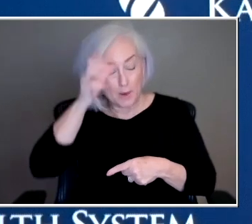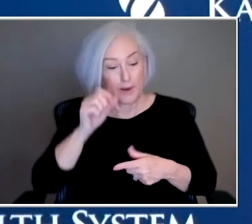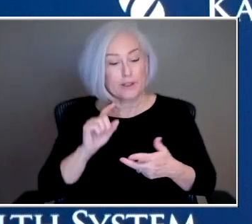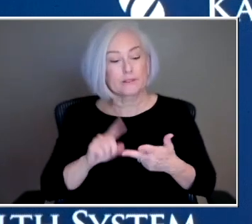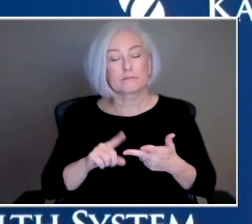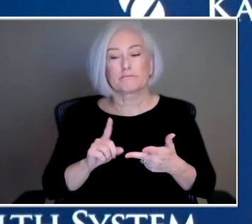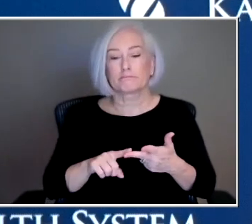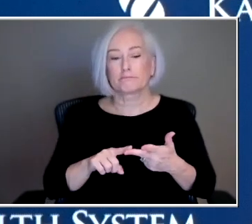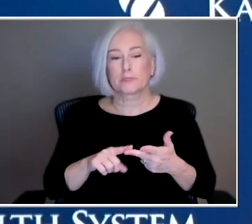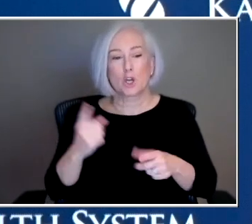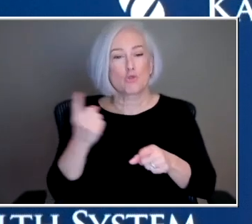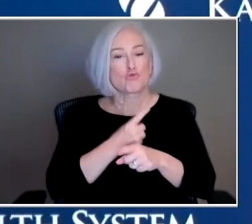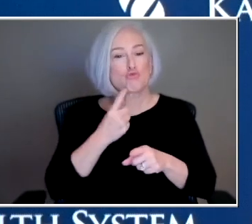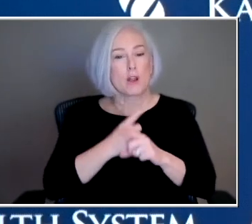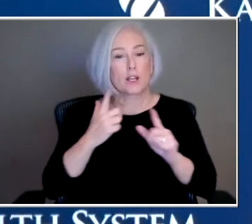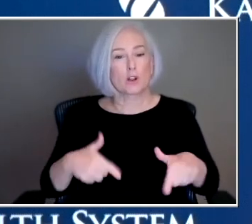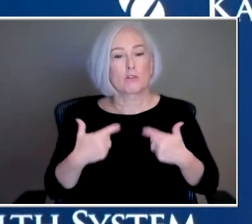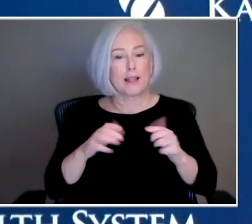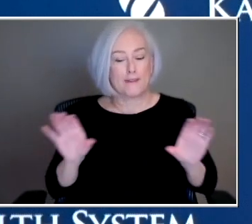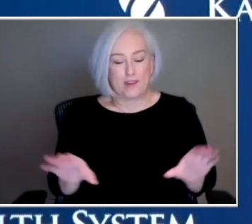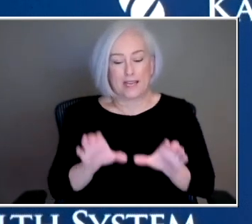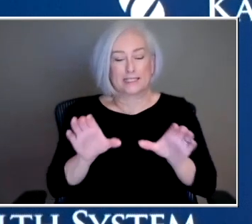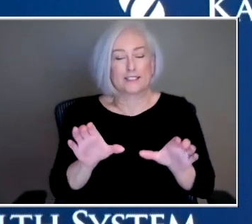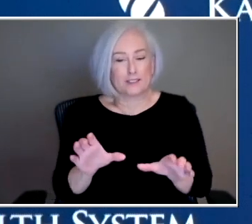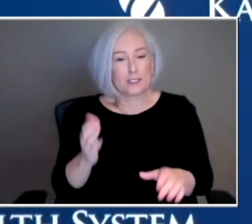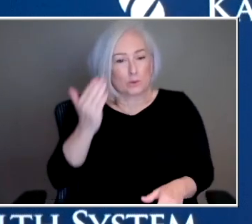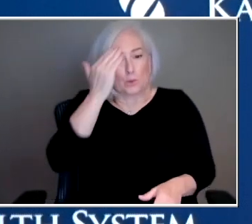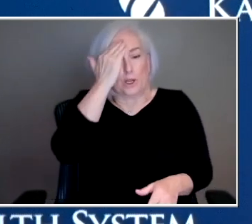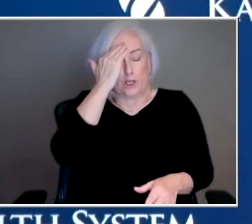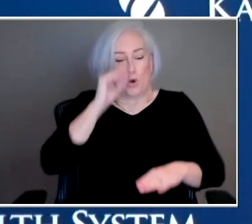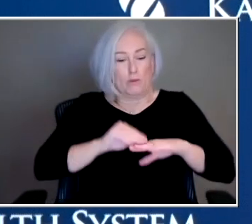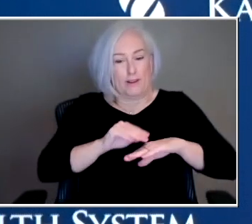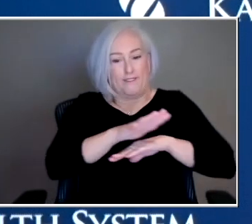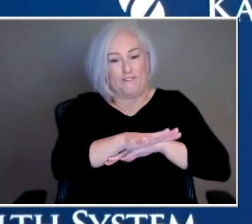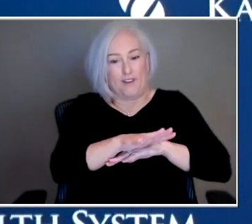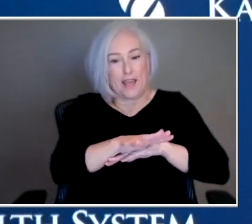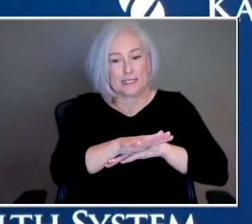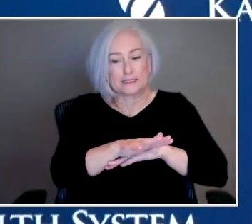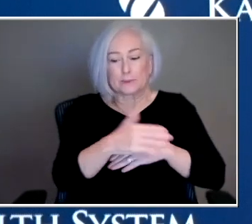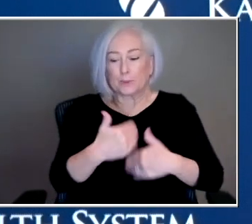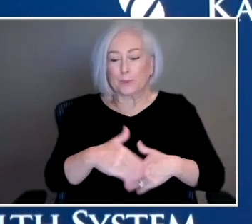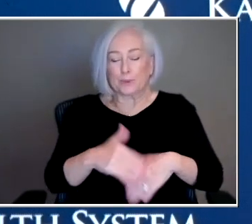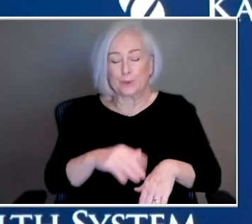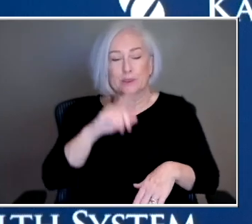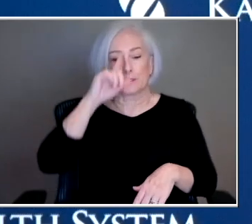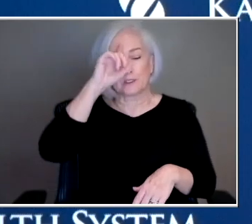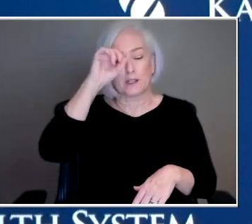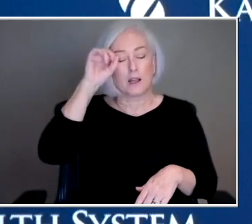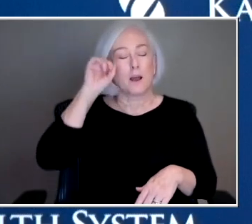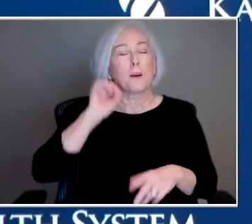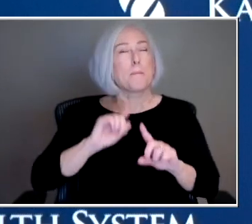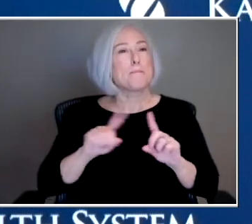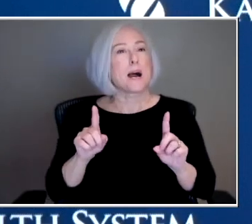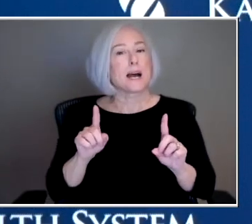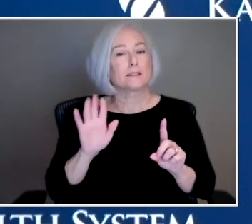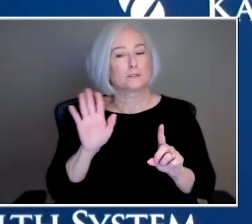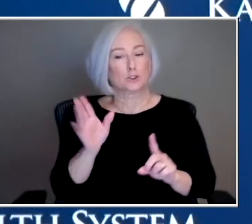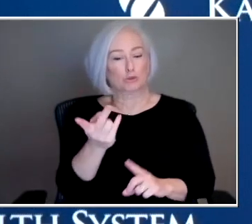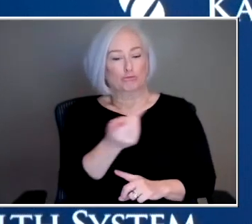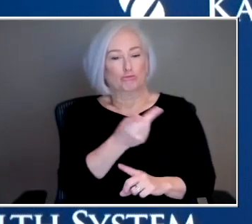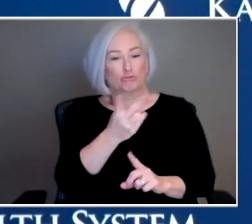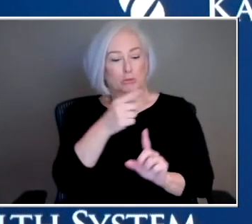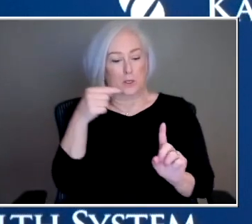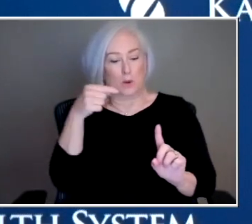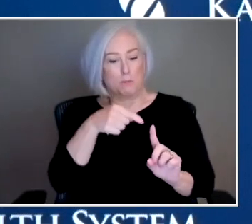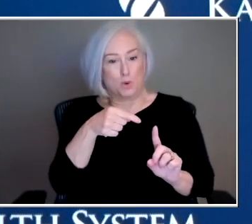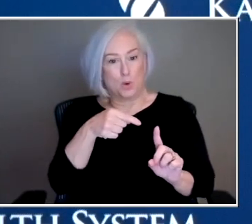understand how it affects people. It is significant, but I think to both of your points, it is a really